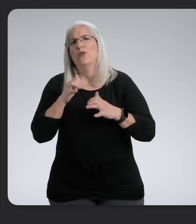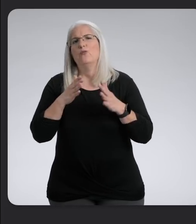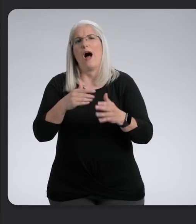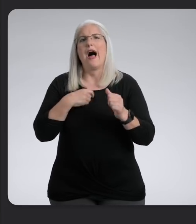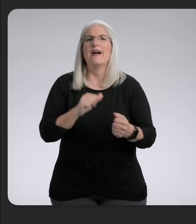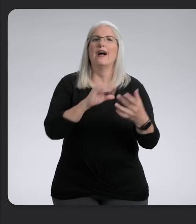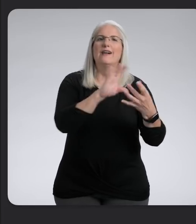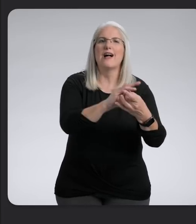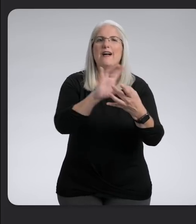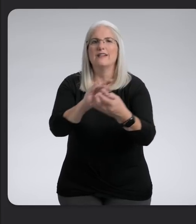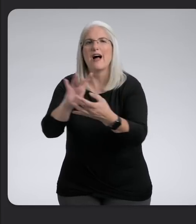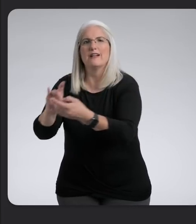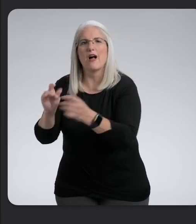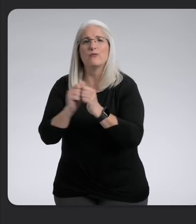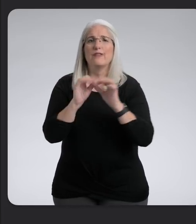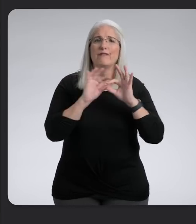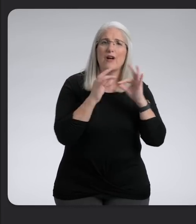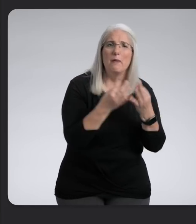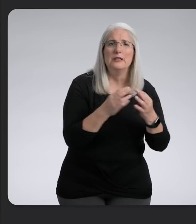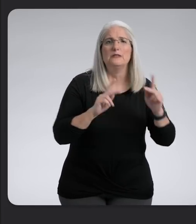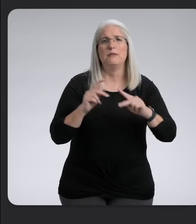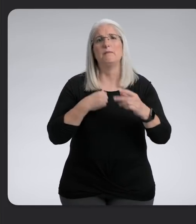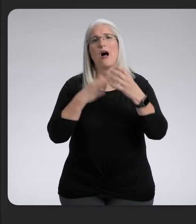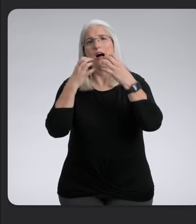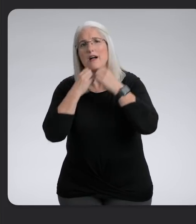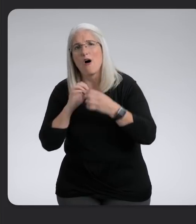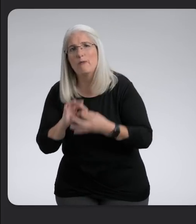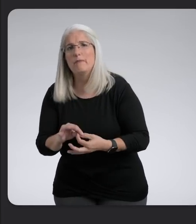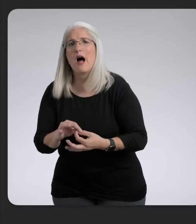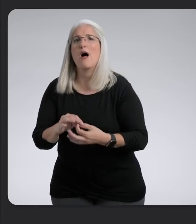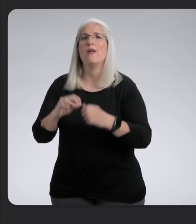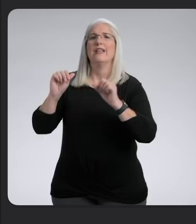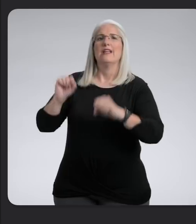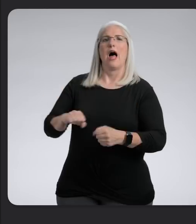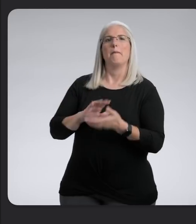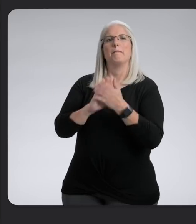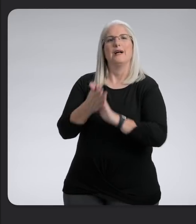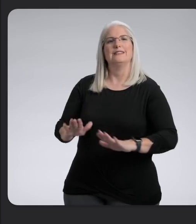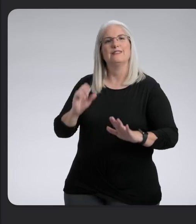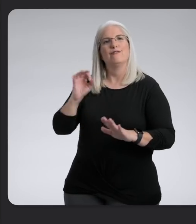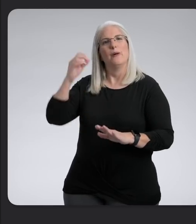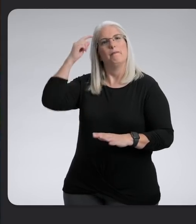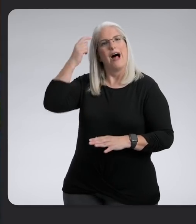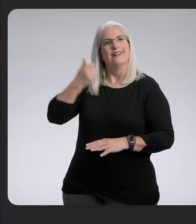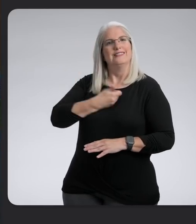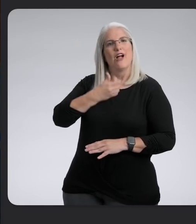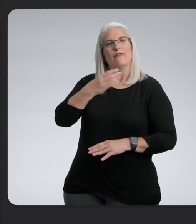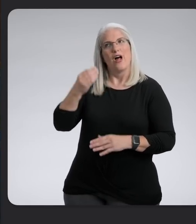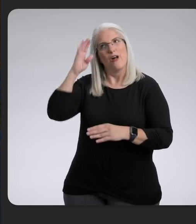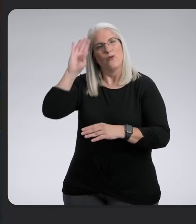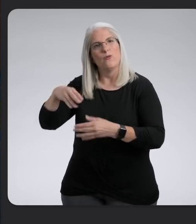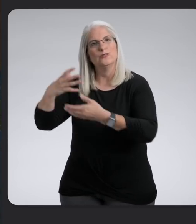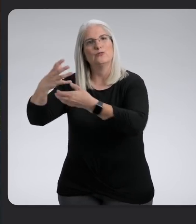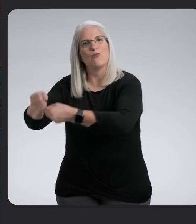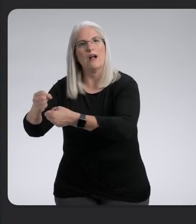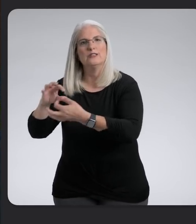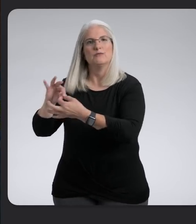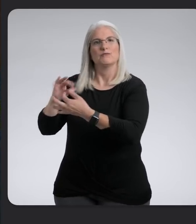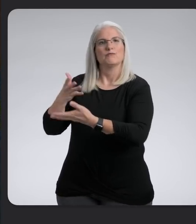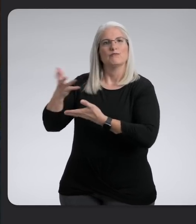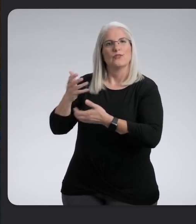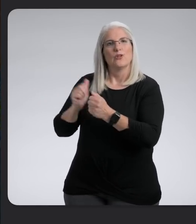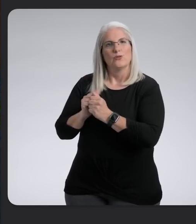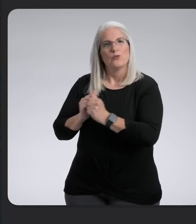love. You'll have peace of mind, and they'll know they have a trusted partner on their health journey. Since the beginning of our work in